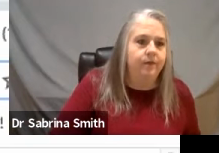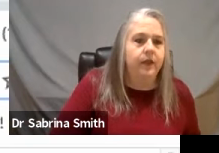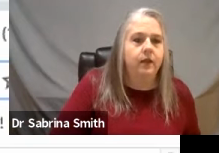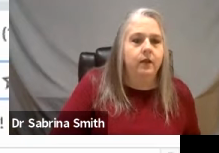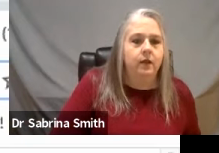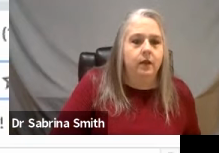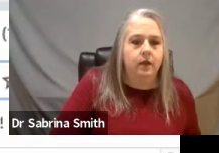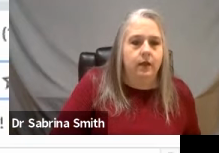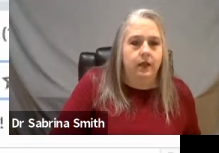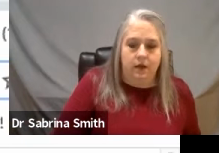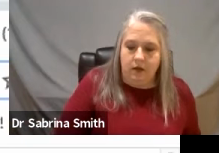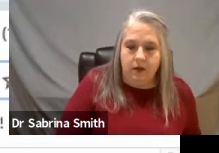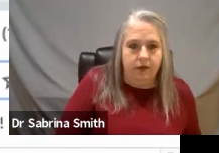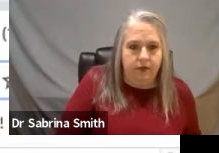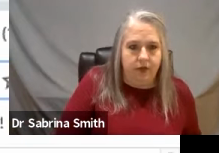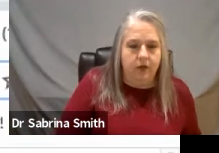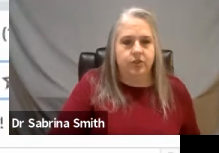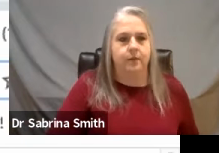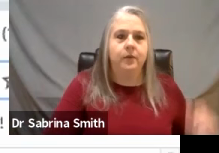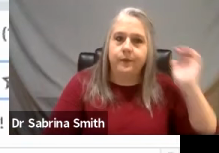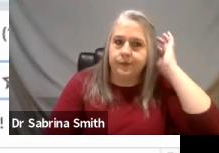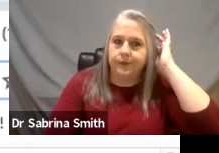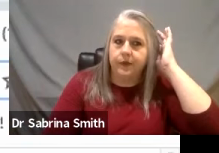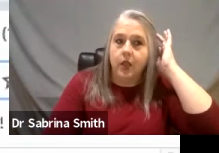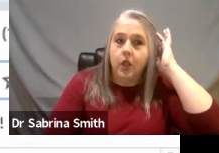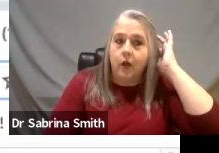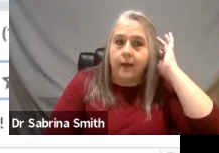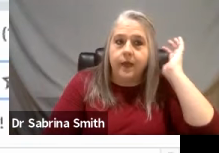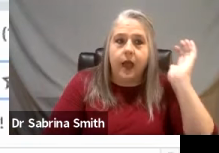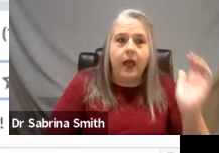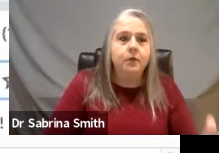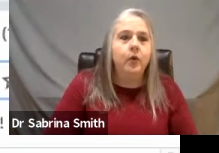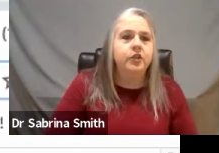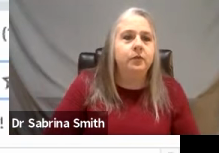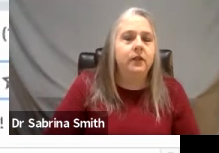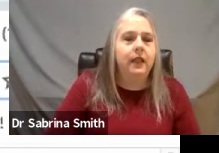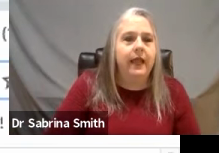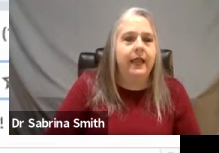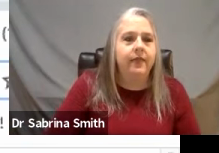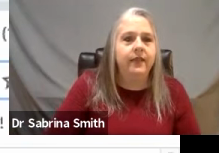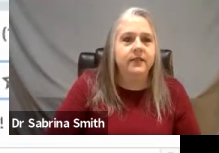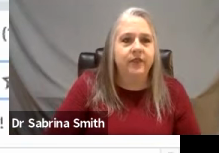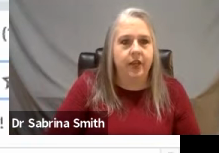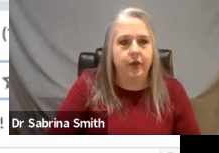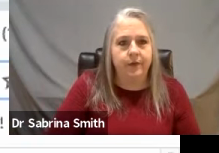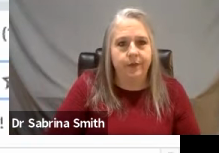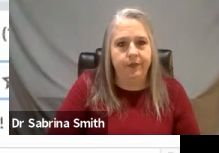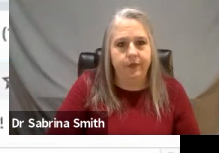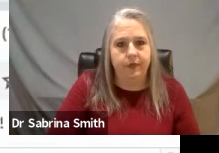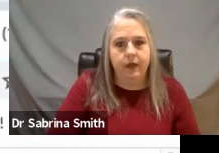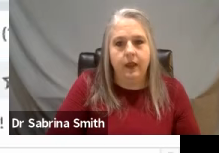well in the chat bubble. Okay, I am going to play this